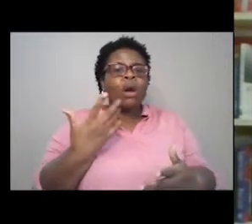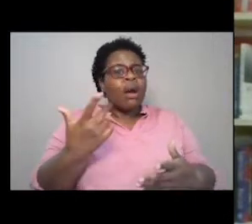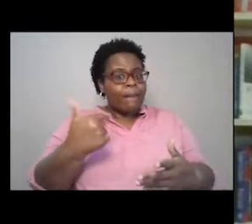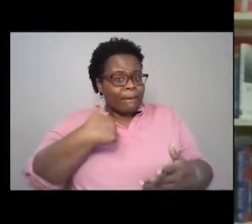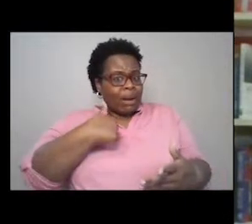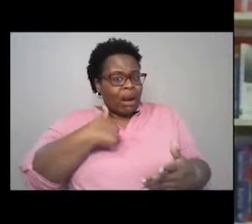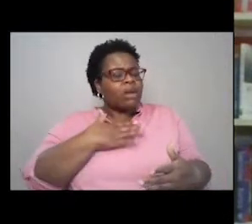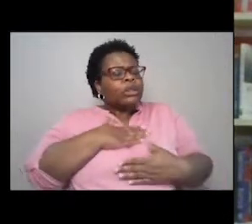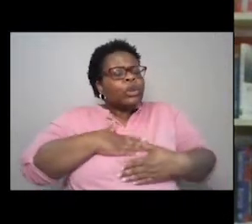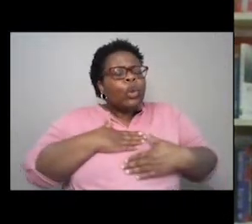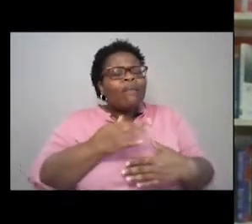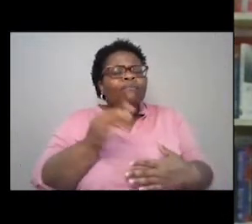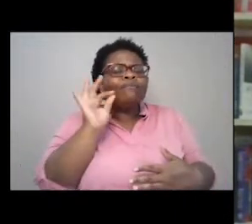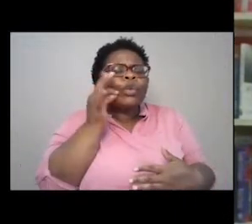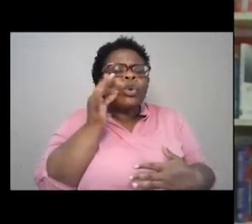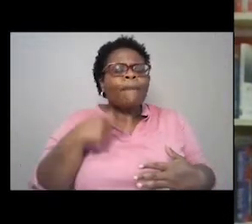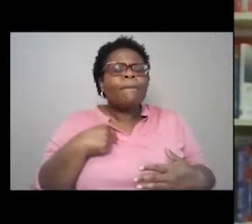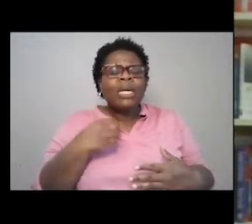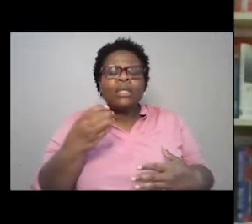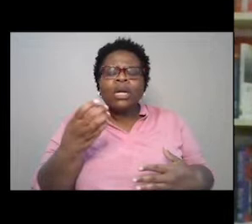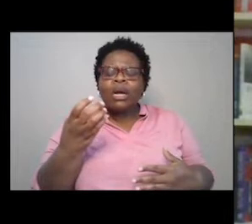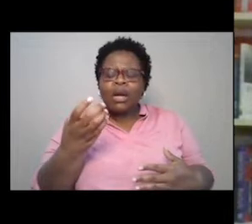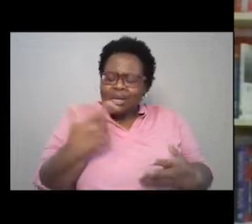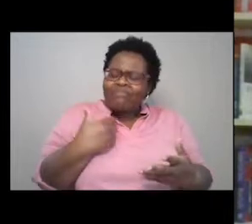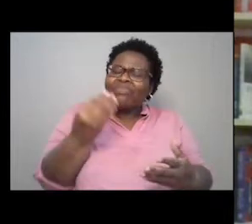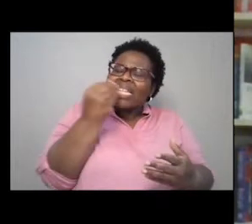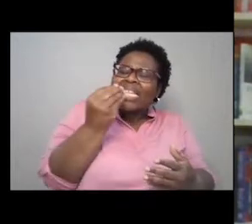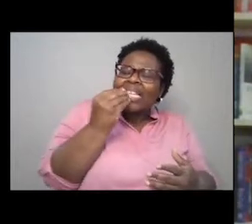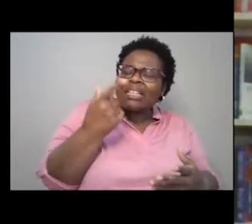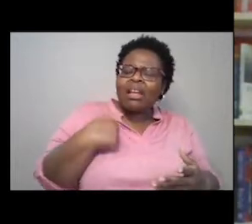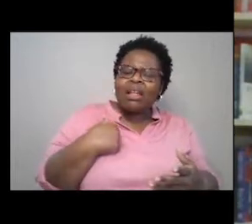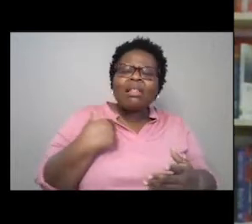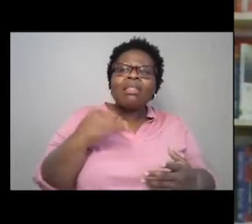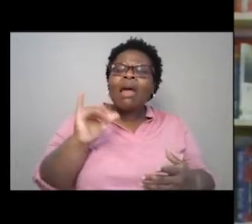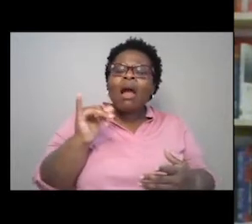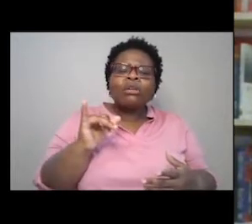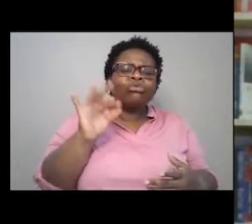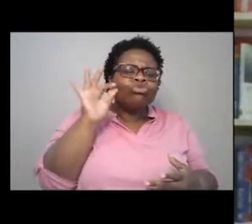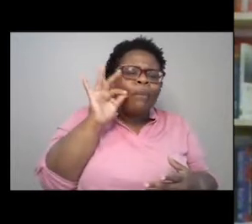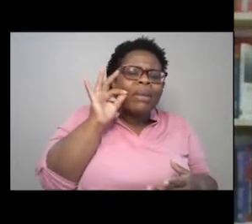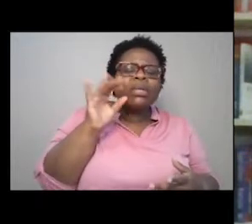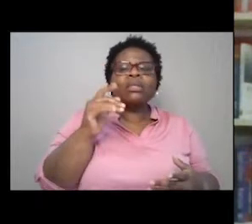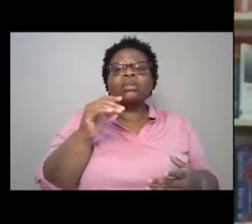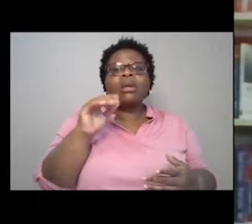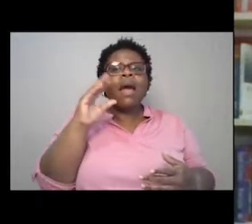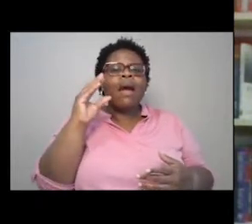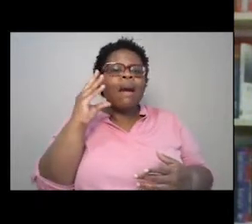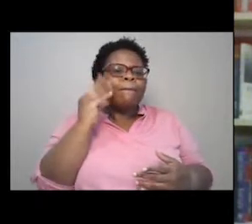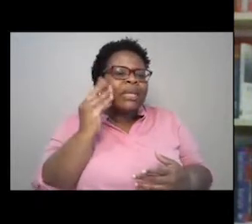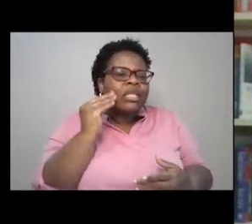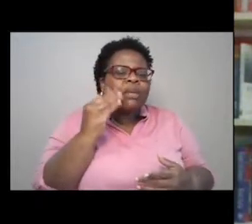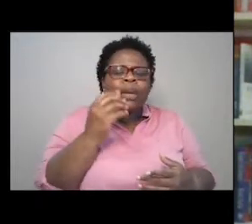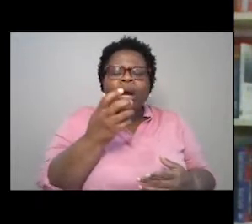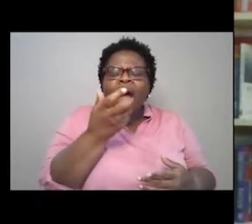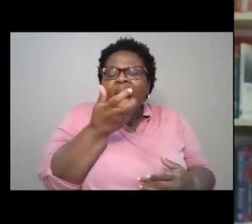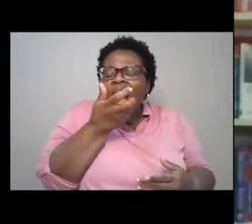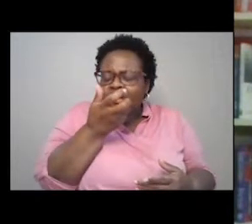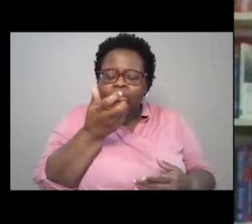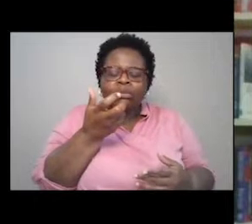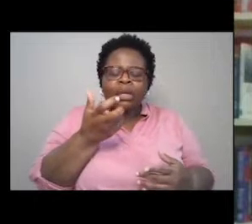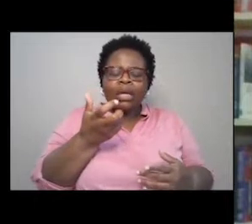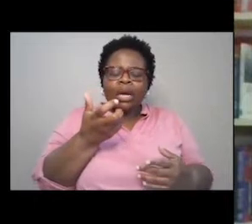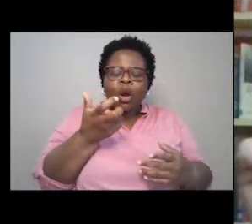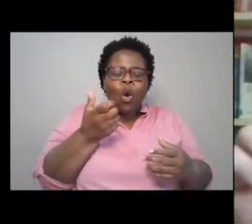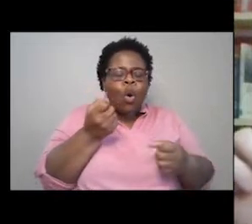strawberry or a peach brings me, that taste brings me into this moment. So learning